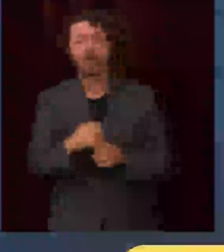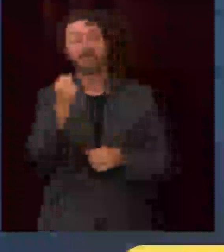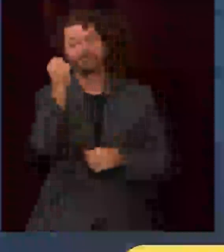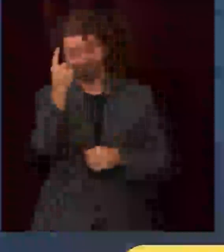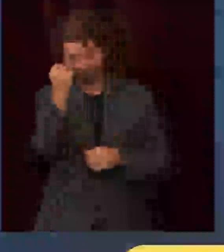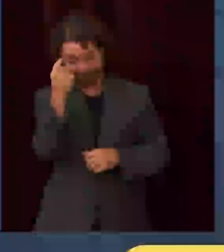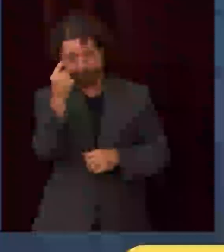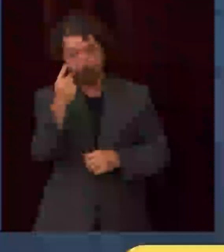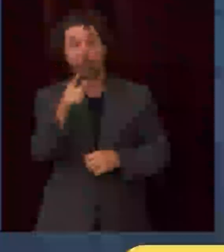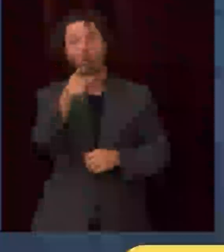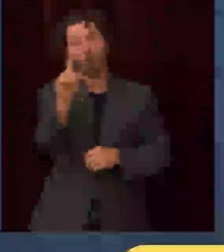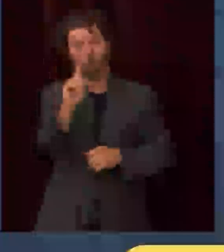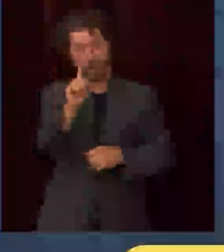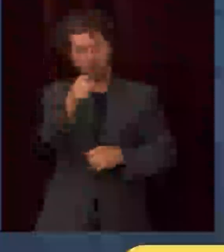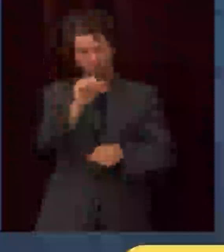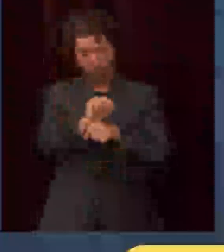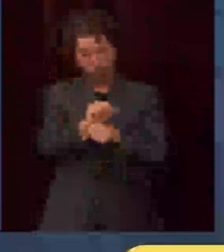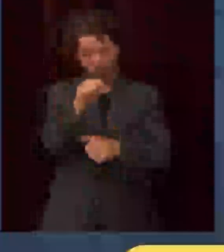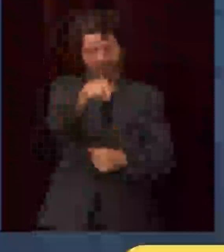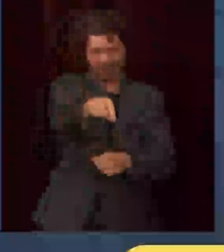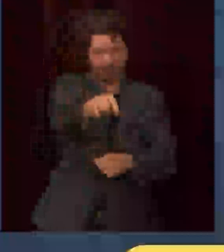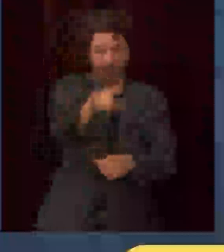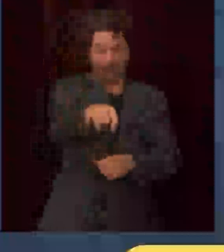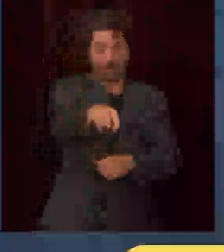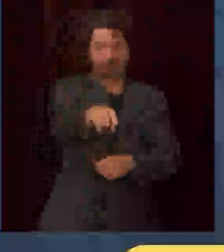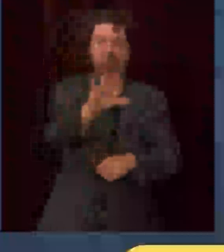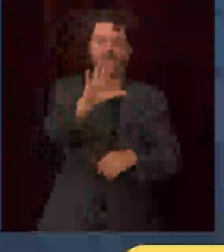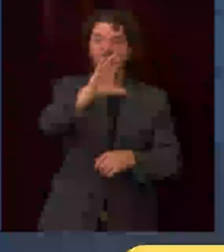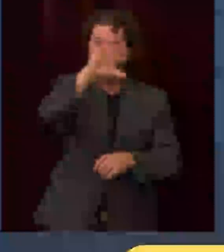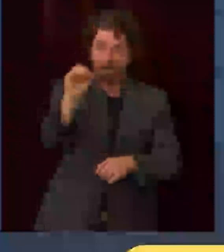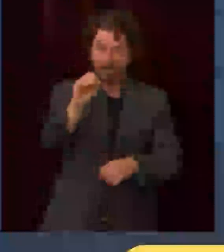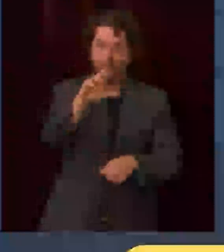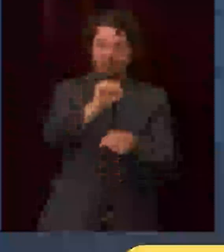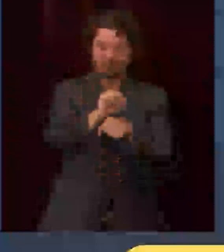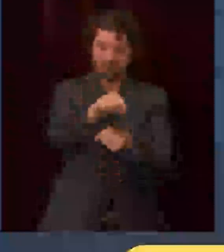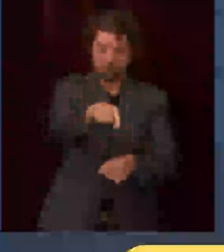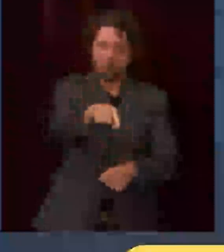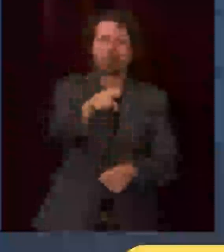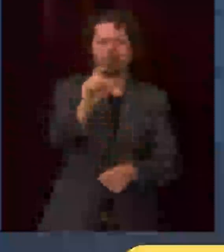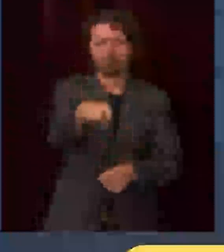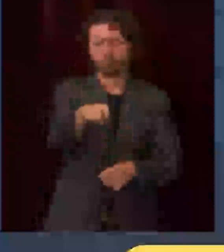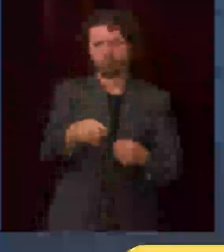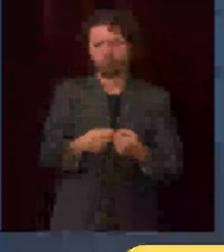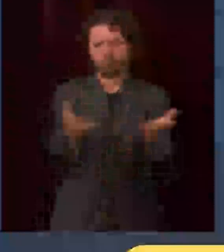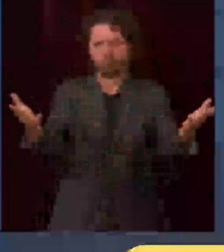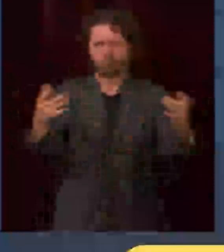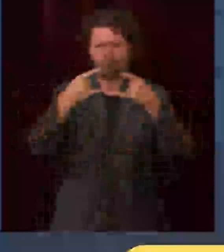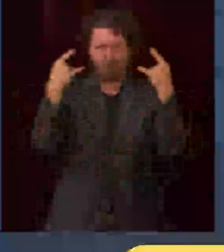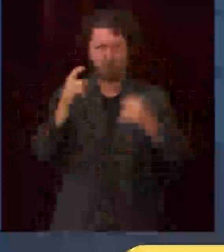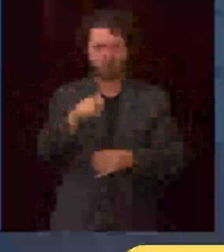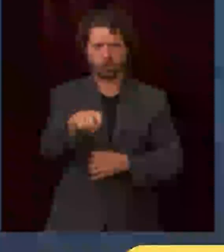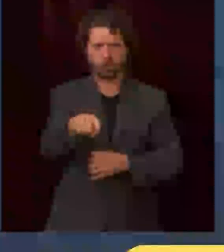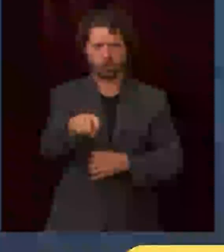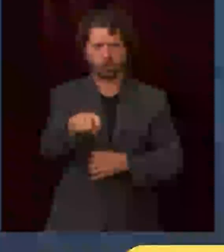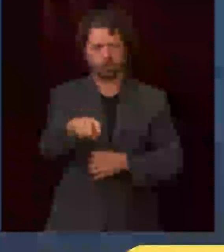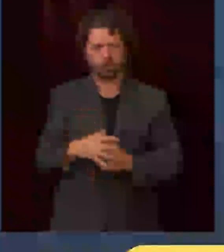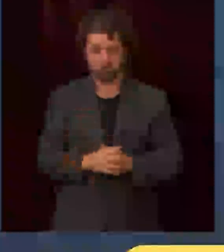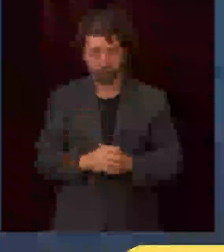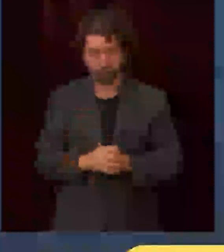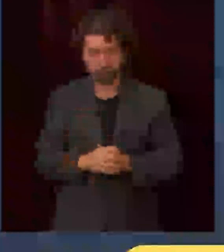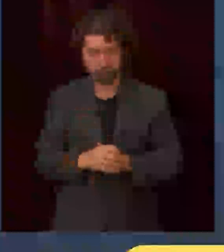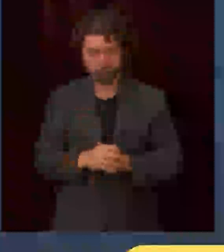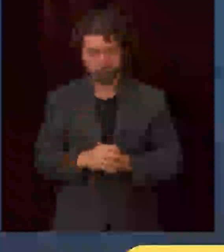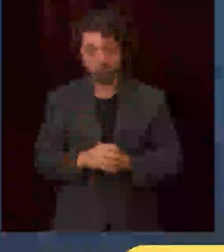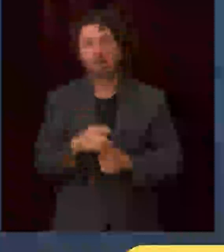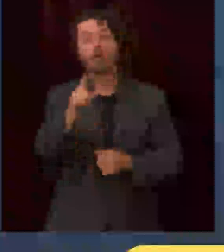employees. And as well, when we go shopping now, we're going to see signs, please